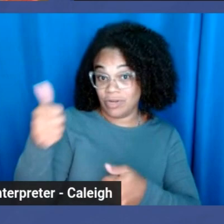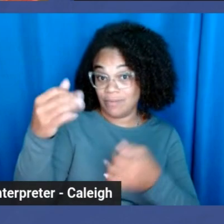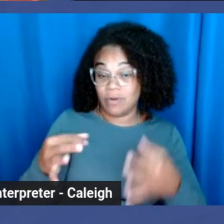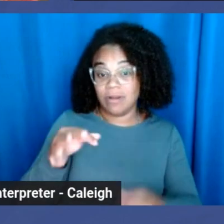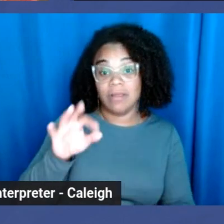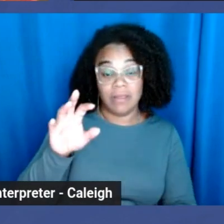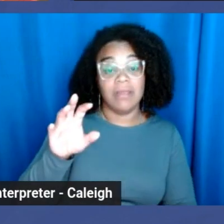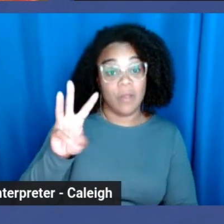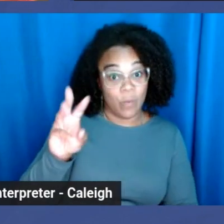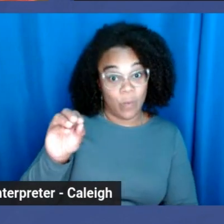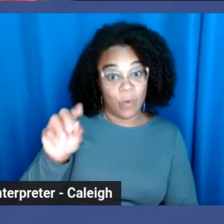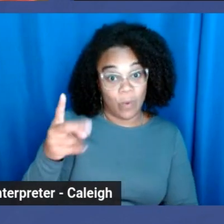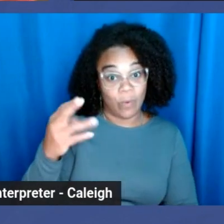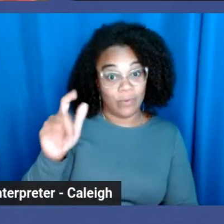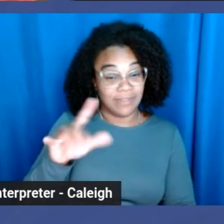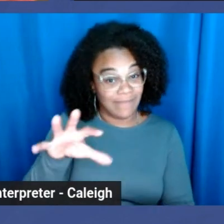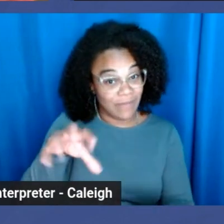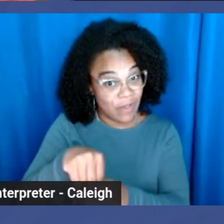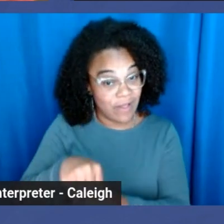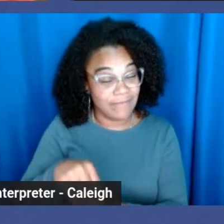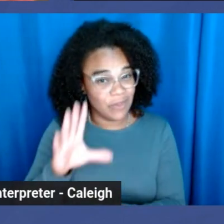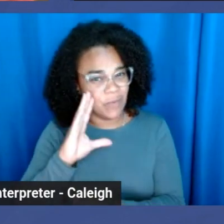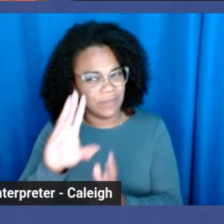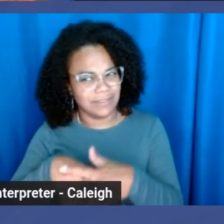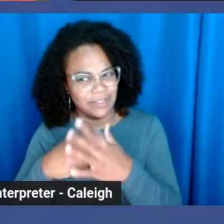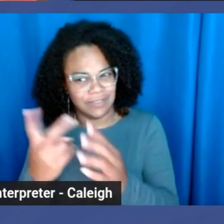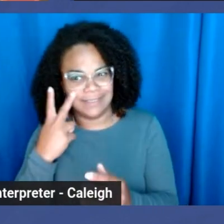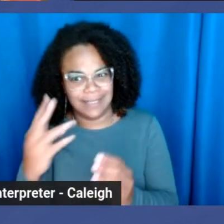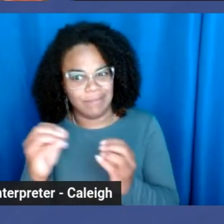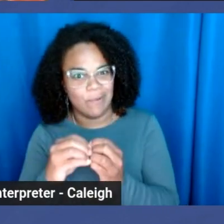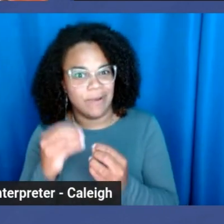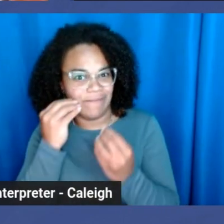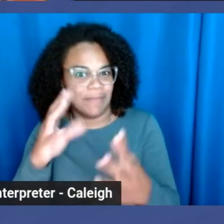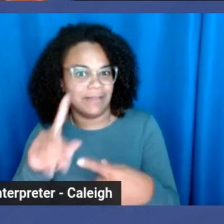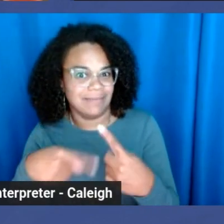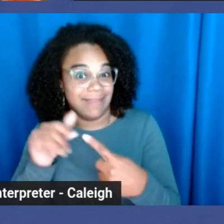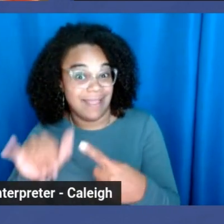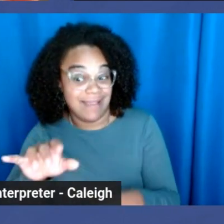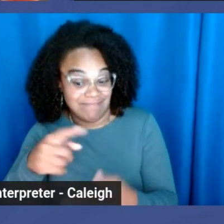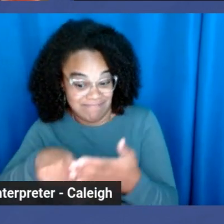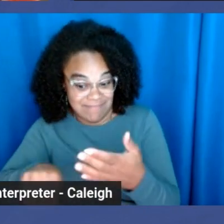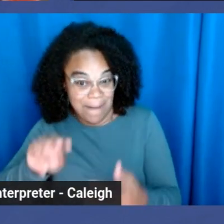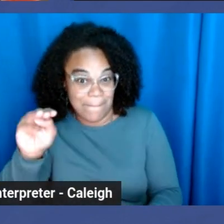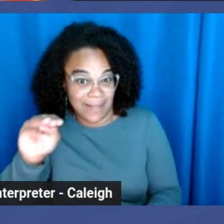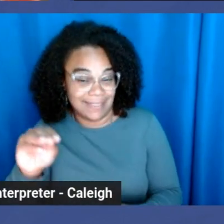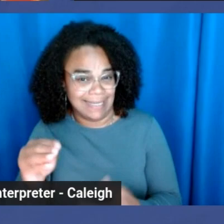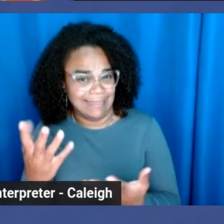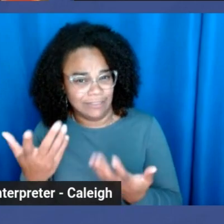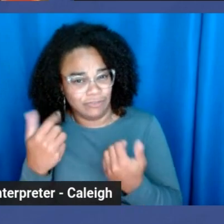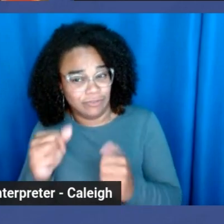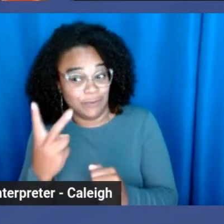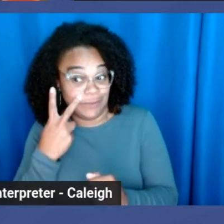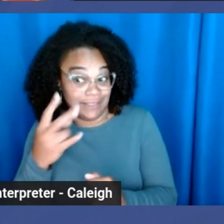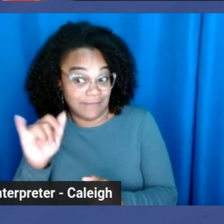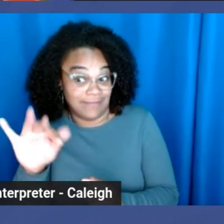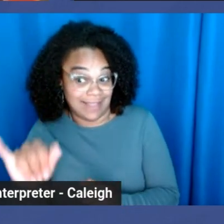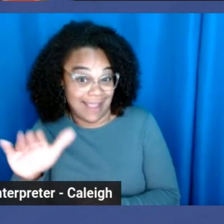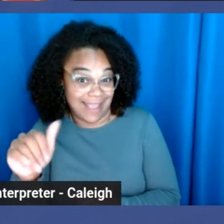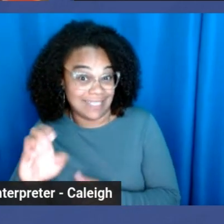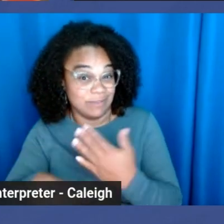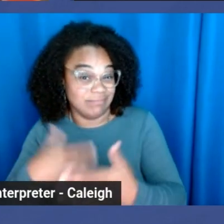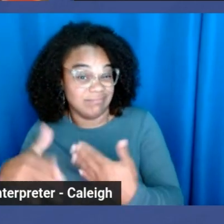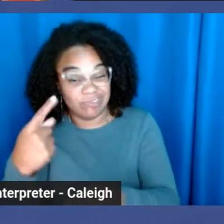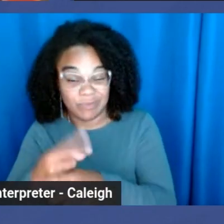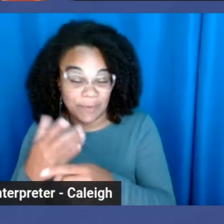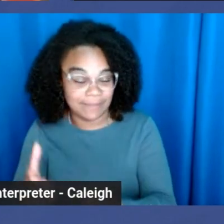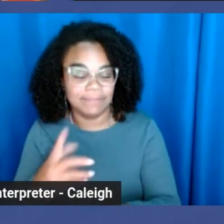start seeing some stuff about that on Monday on Woodhull's efforts to make sure that case goes the right way. But the governments at